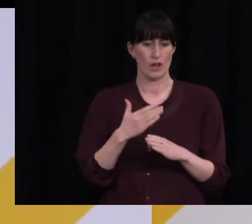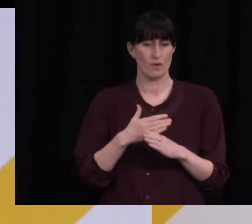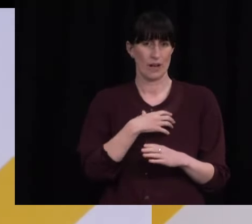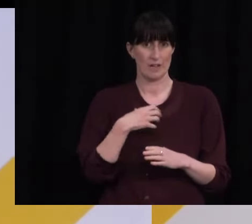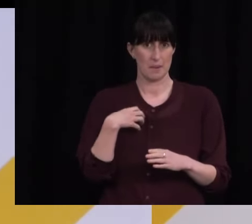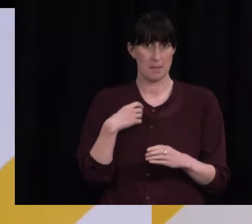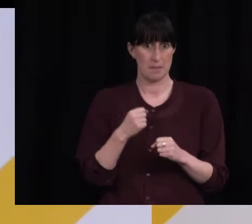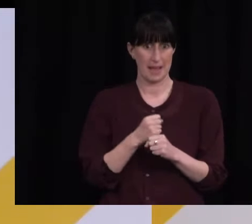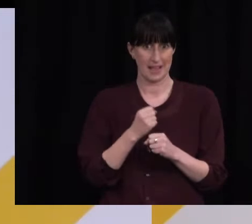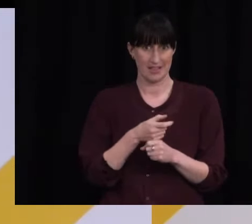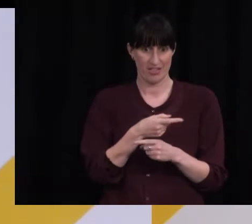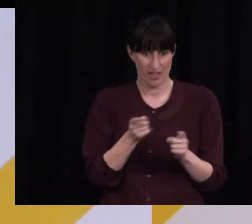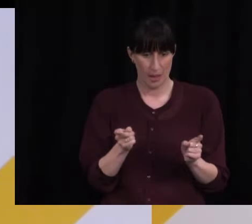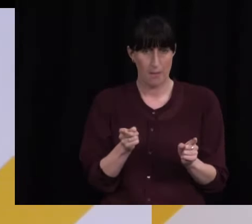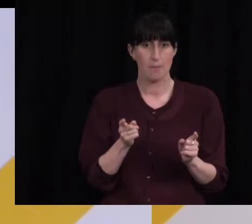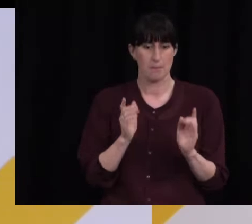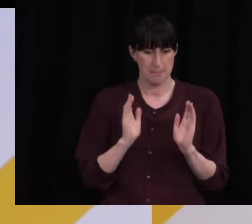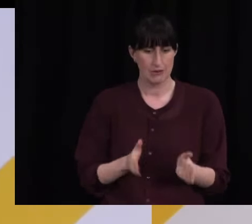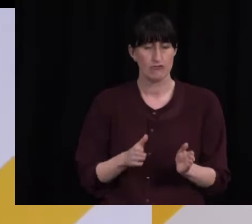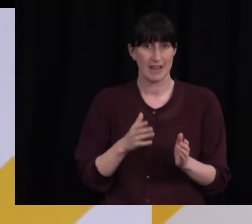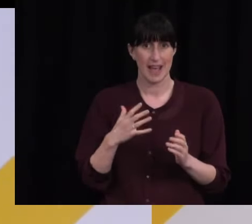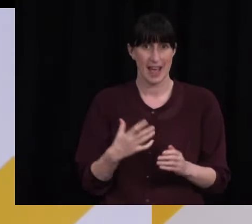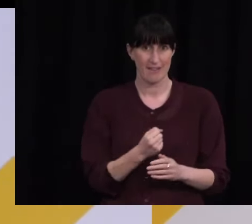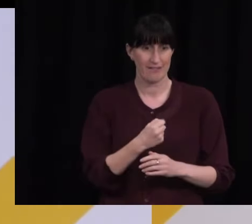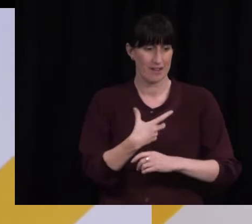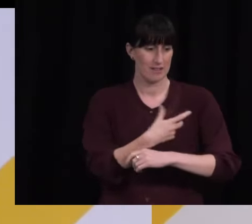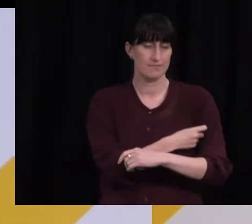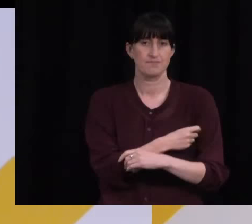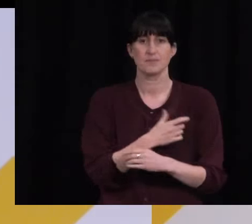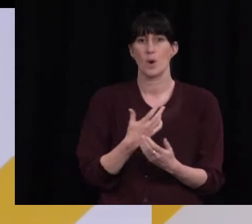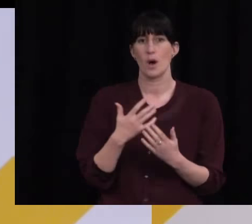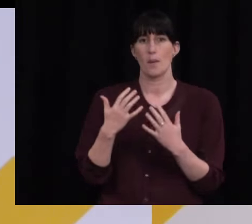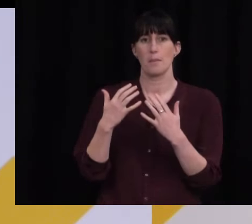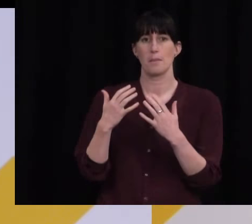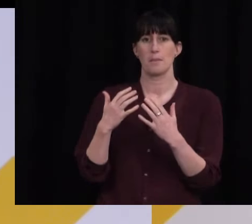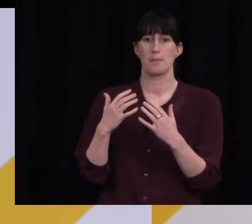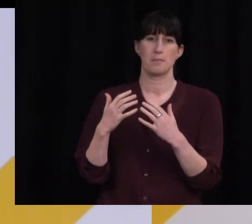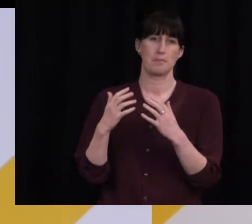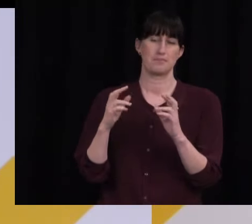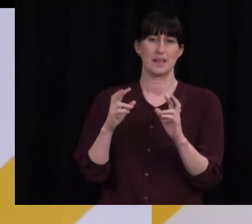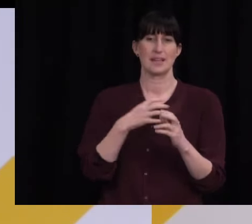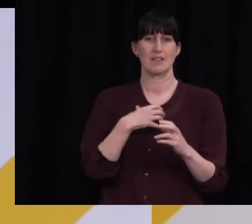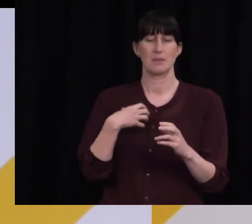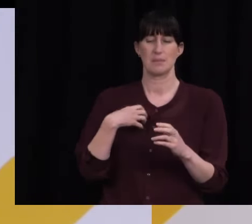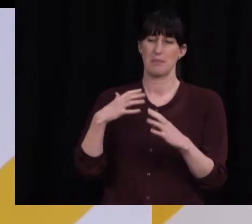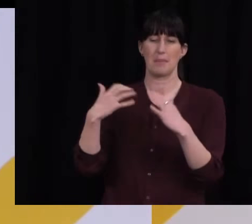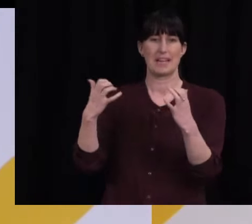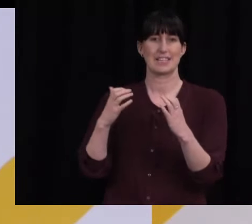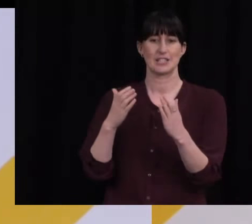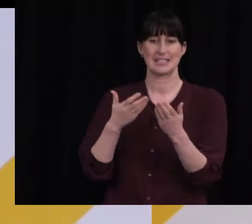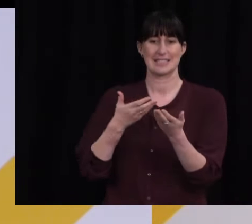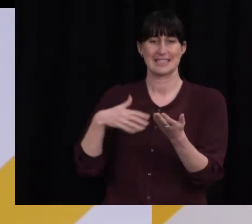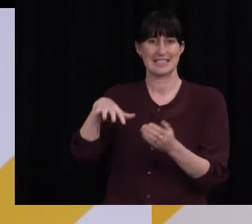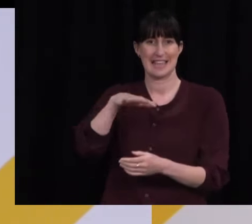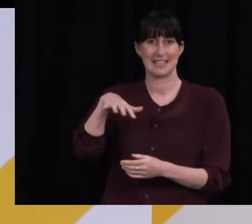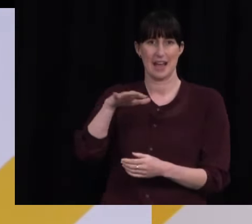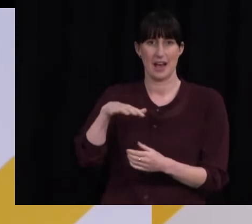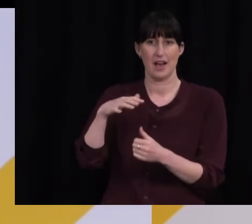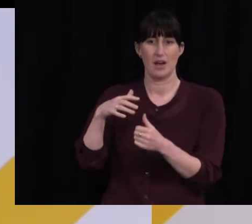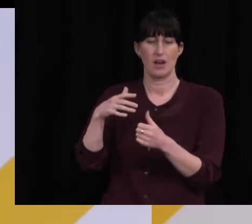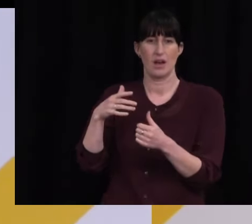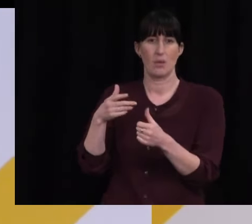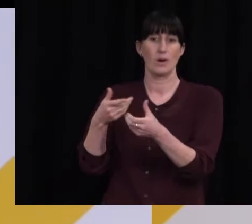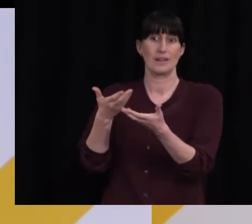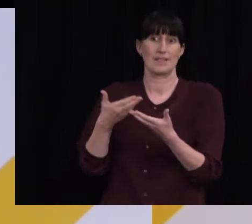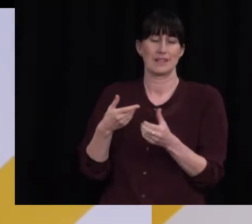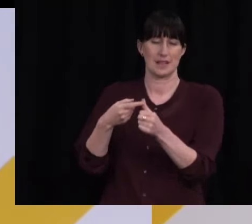Service Commission on this, but it hasn't been blanket requirements. I said Henry, and then we'll finish with Thomas. Prime